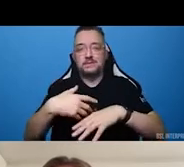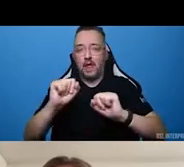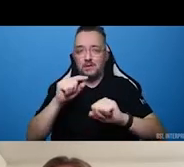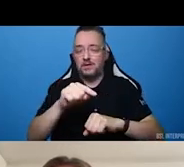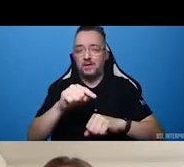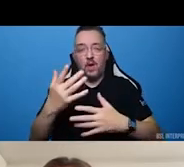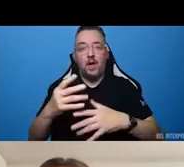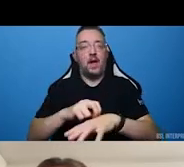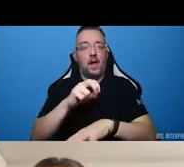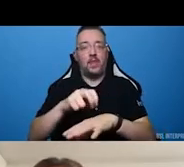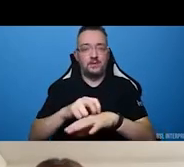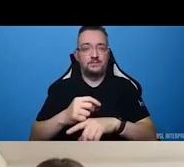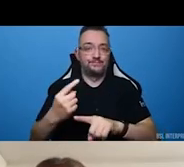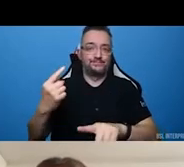in Ireland.